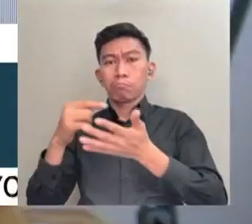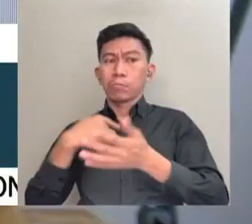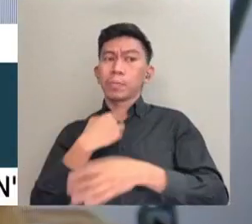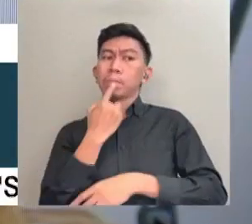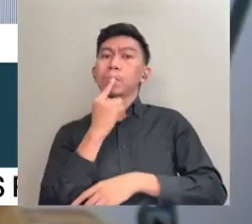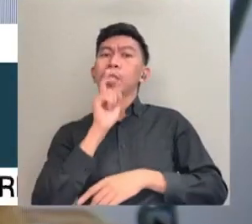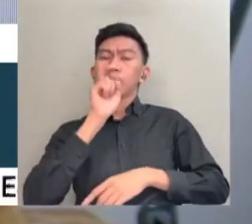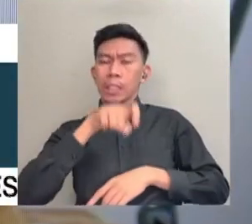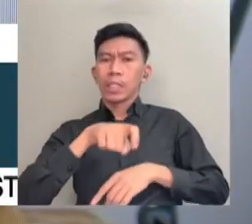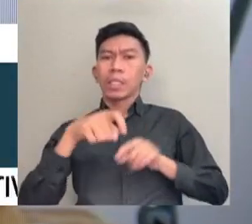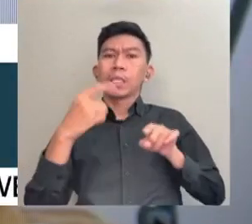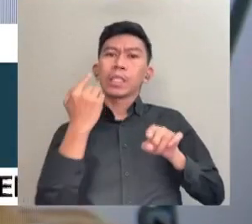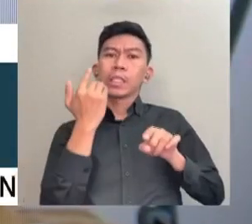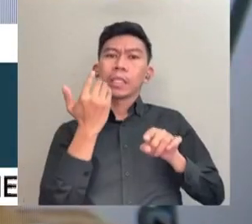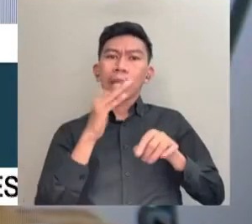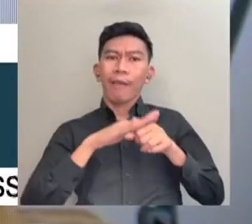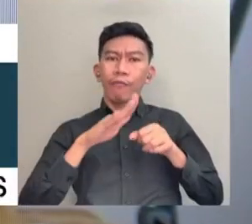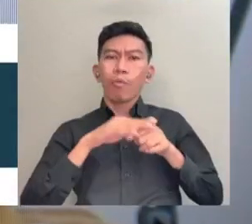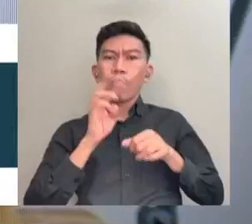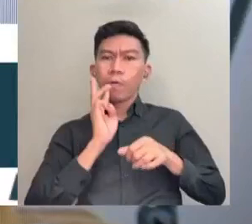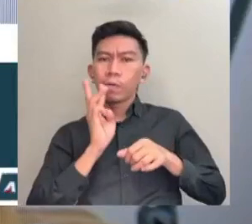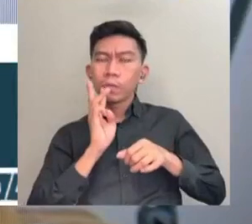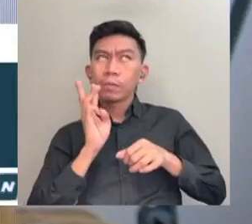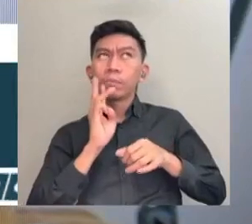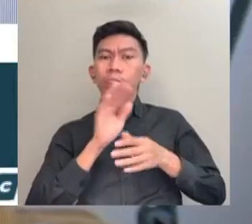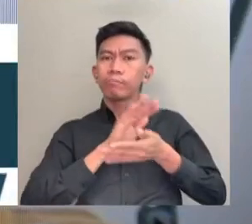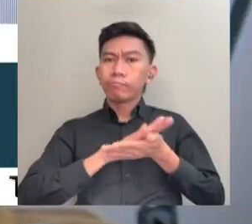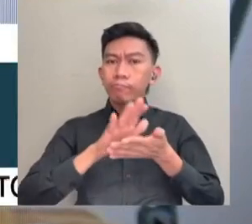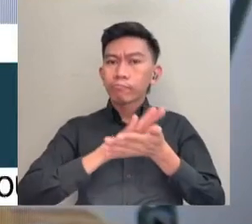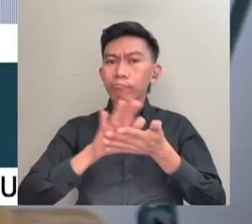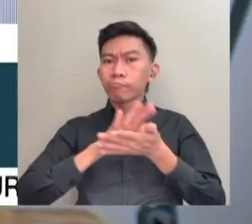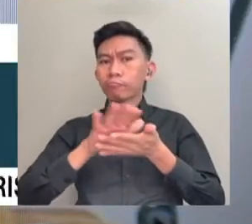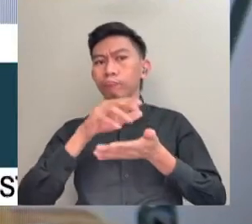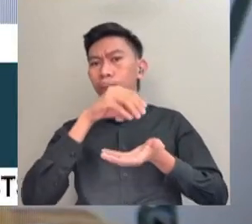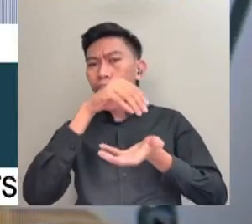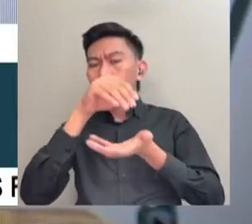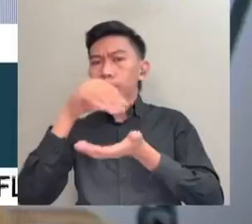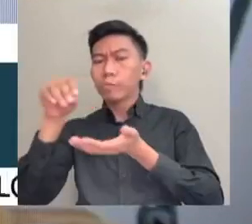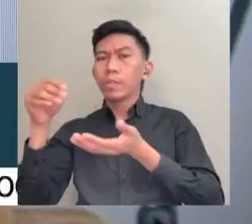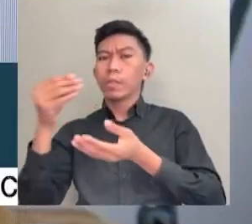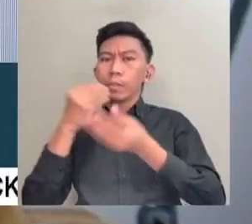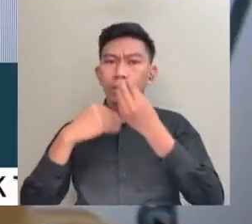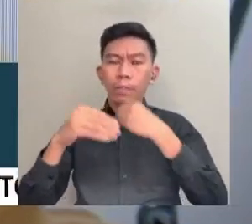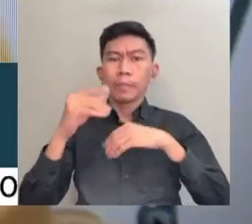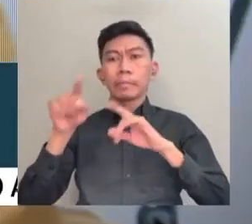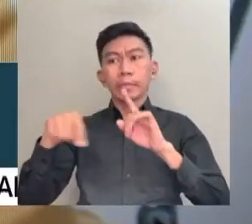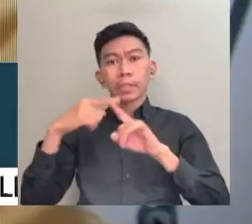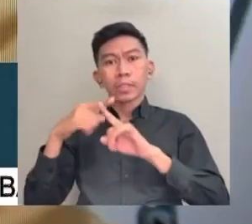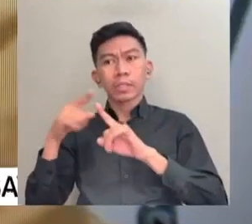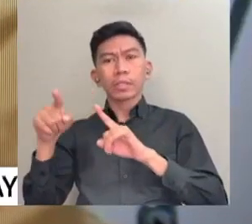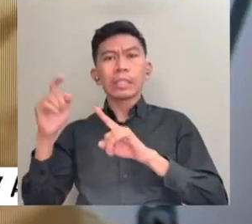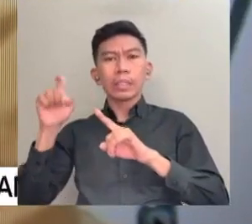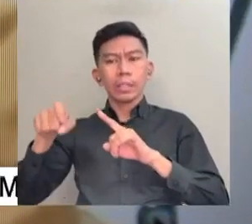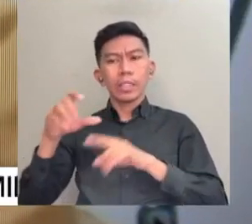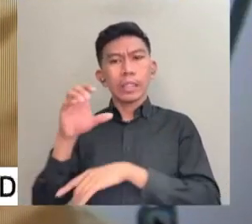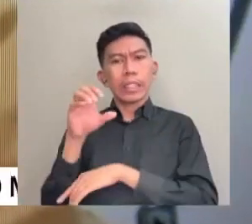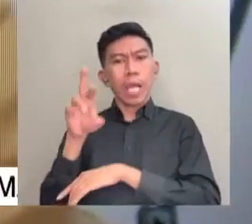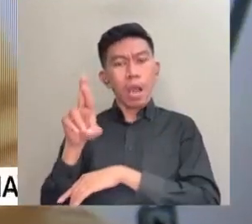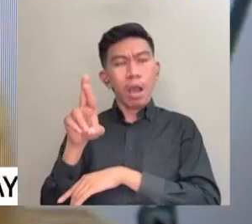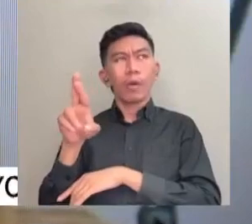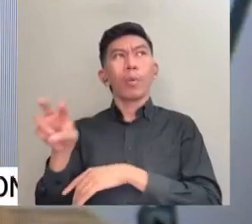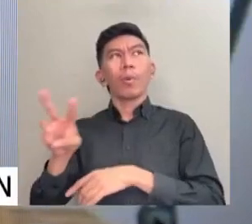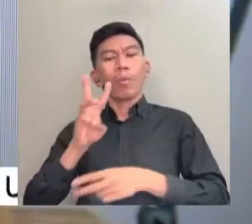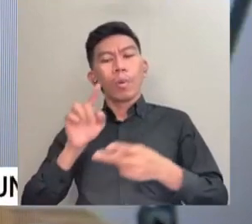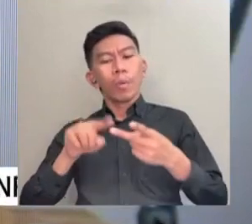commodities para sa mga nandoon sa evacuation center. Ibig sabihin nun, additional portable toilets, additional water for bathing,